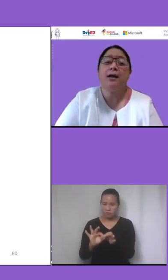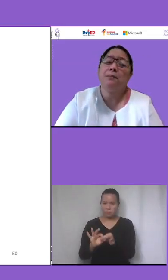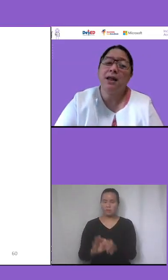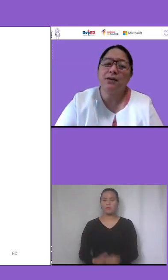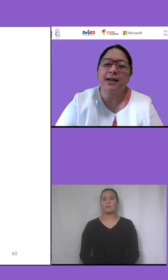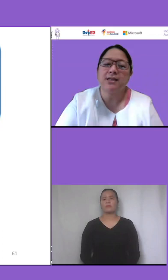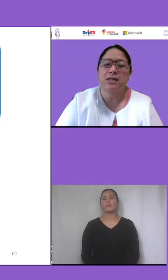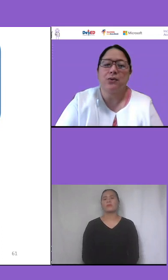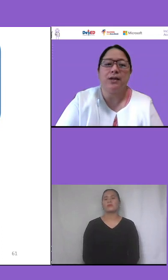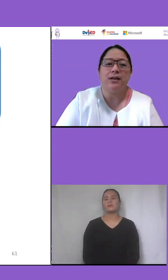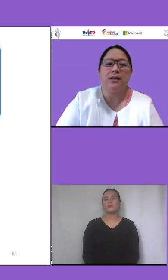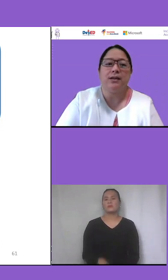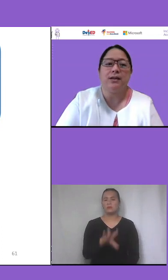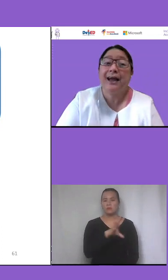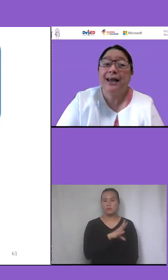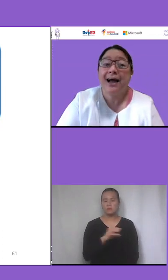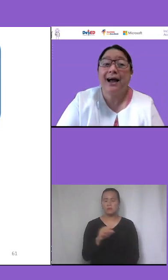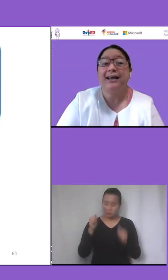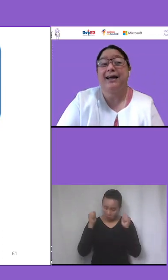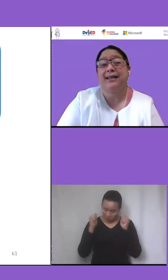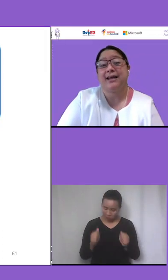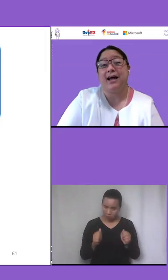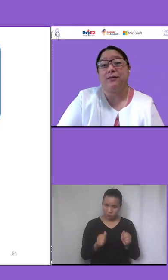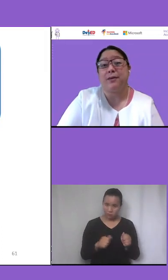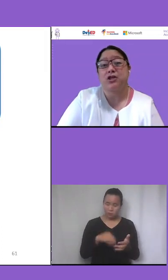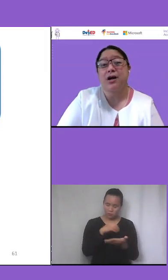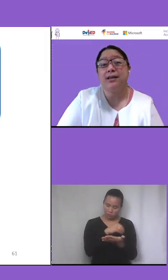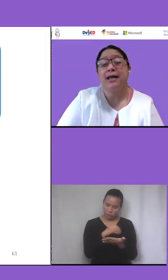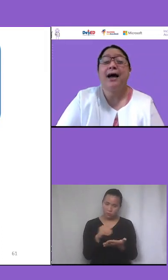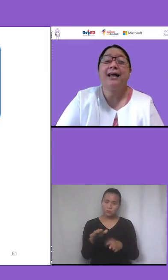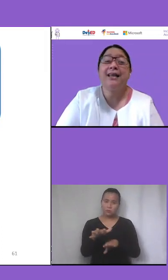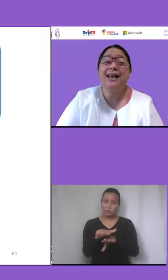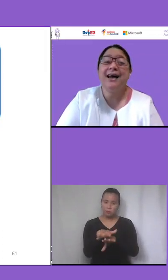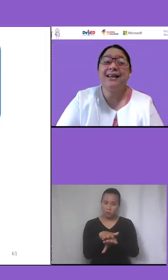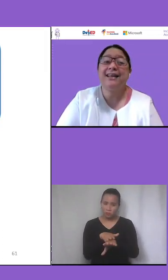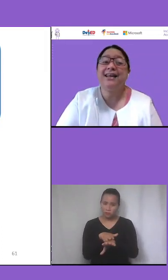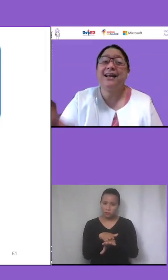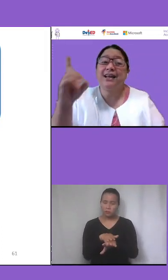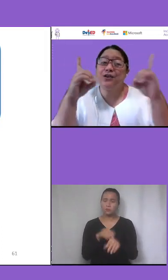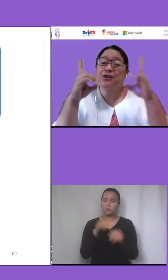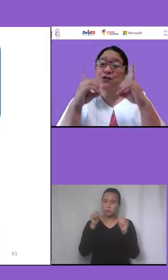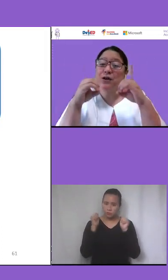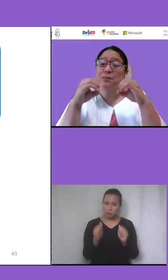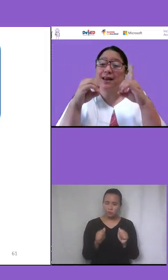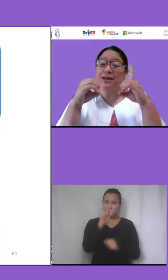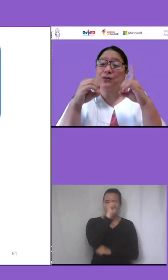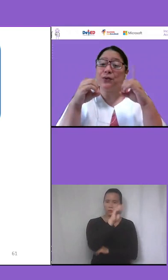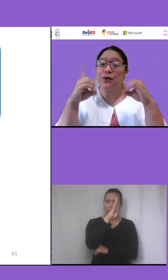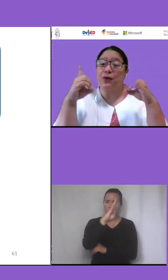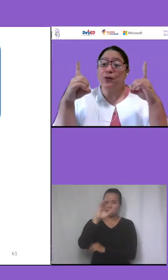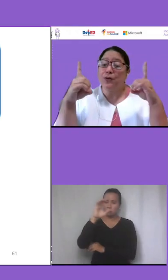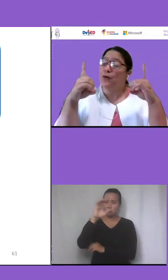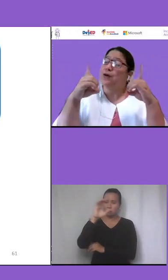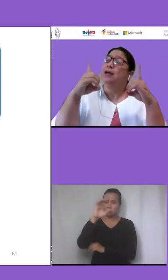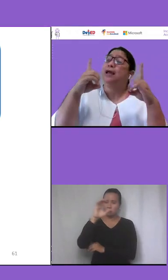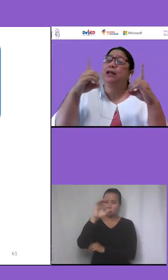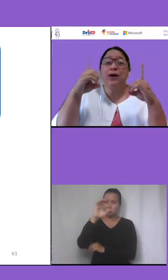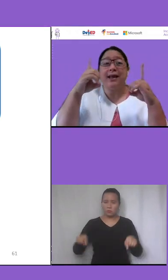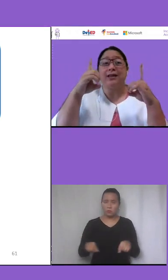and may write slowly. Kaya kailangan natin ng alphabet chart at kailangan natin ng letter story para ituro.